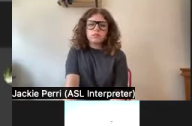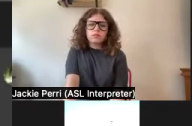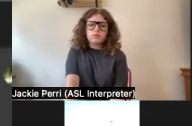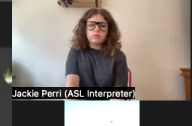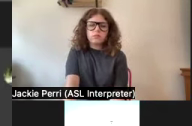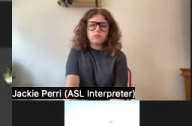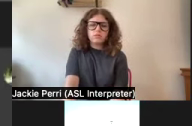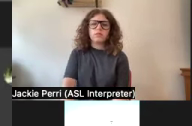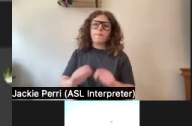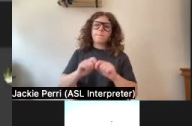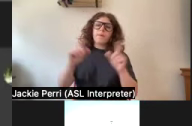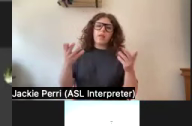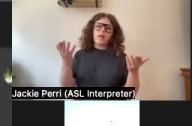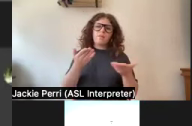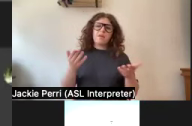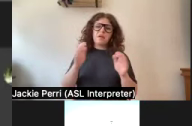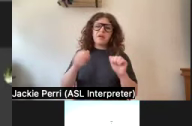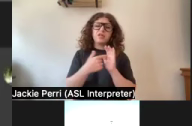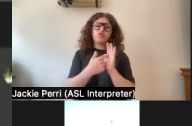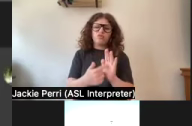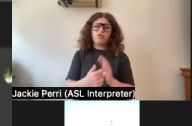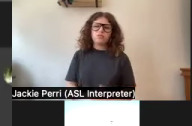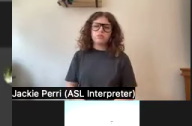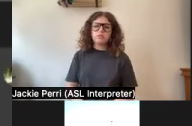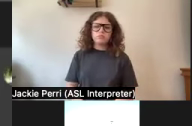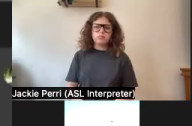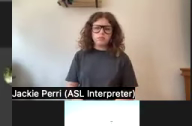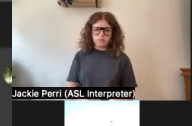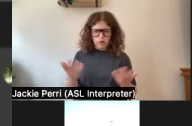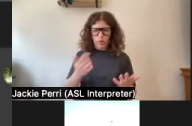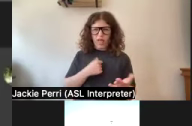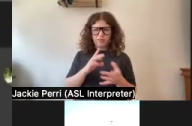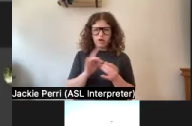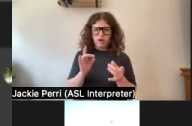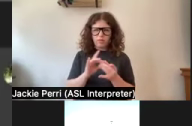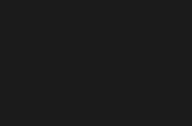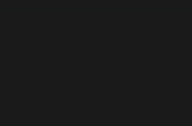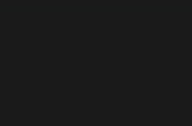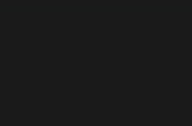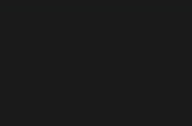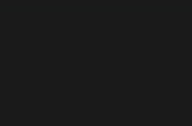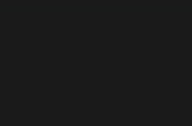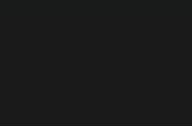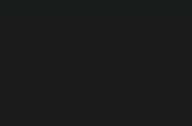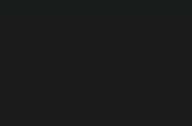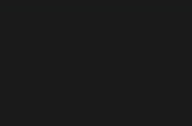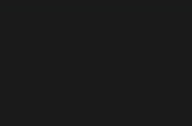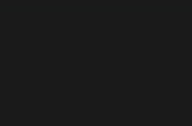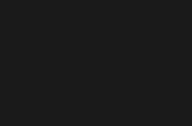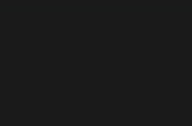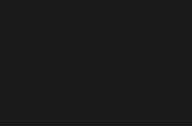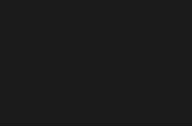Just pull it up here so that you can just see what I am. So let me stop share and then share again